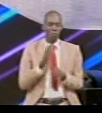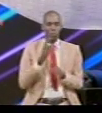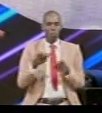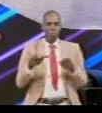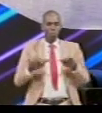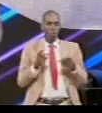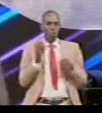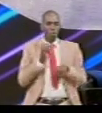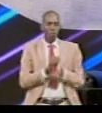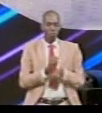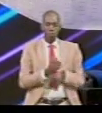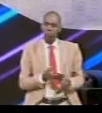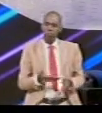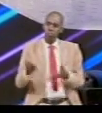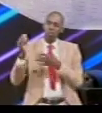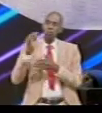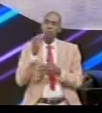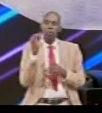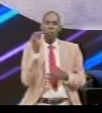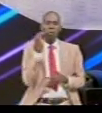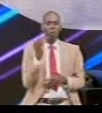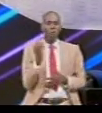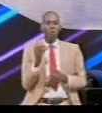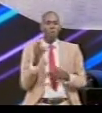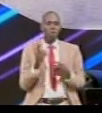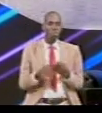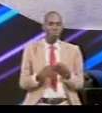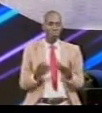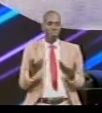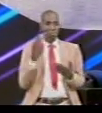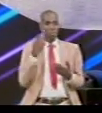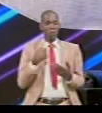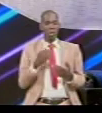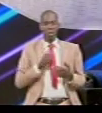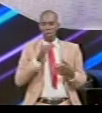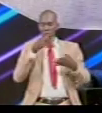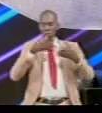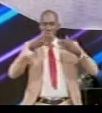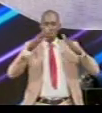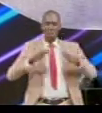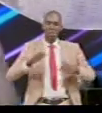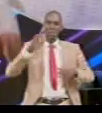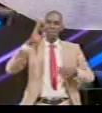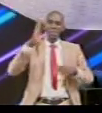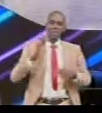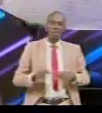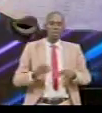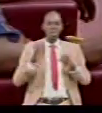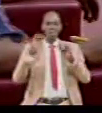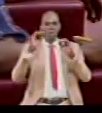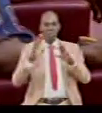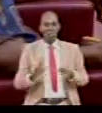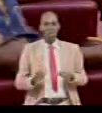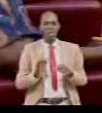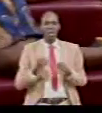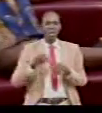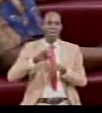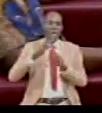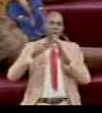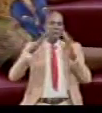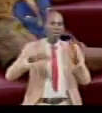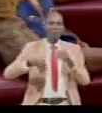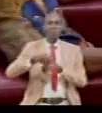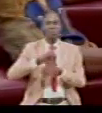that teachest others, I'm a house fellowship leader, I'm a teacher, I'm a preacher, and you're preaching. Thou that